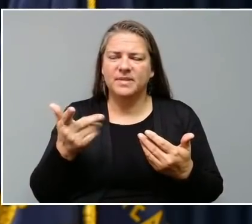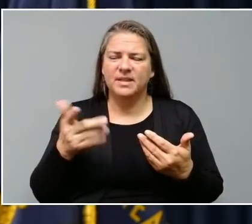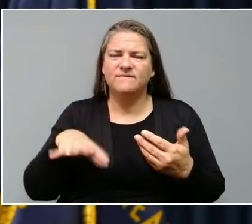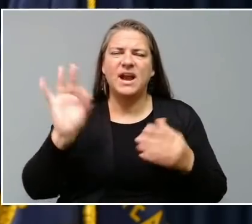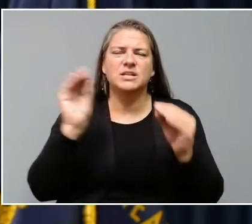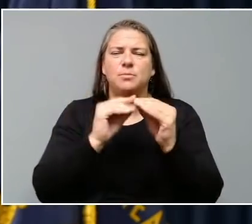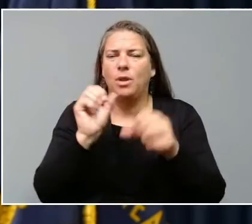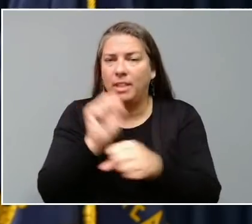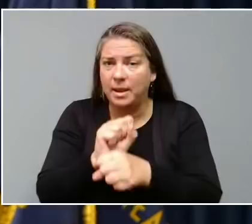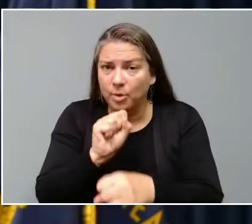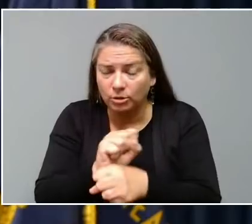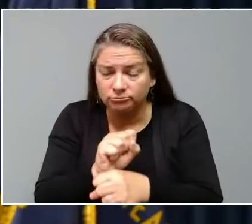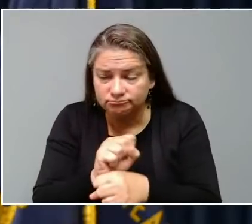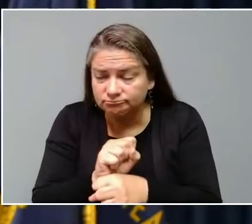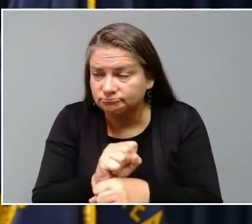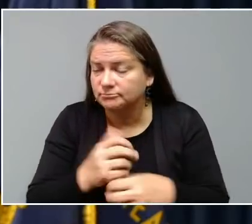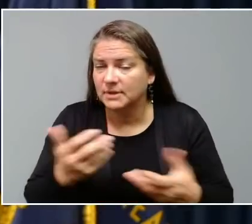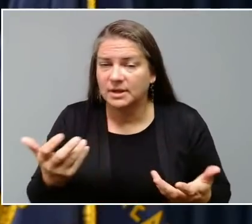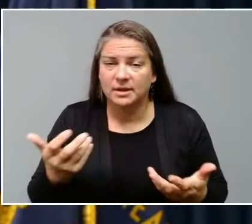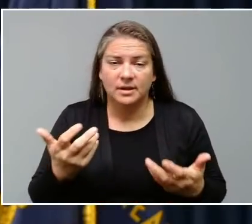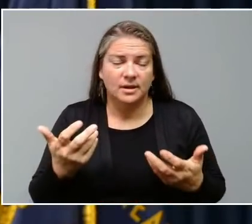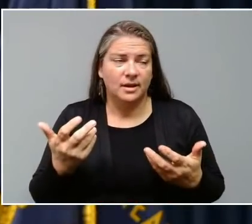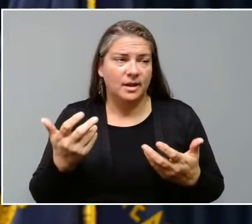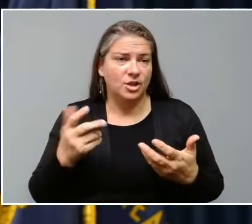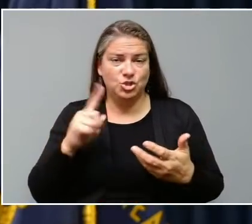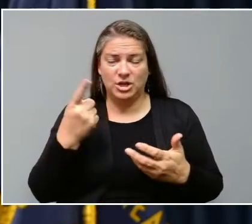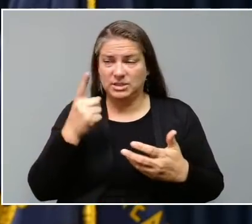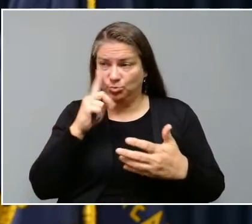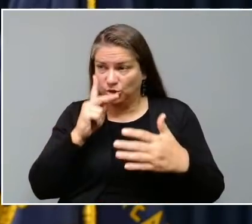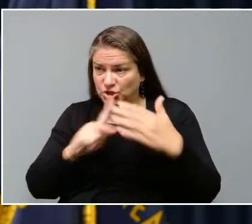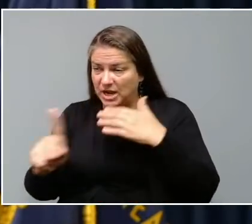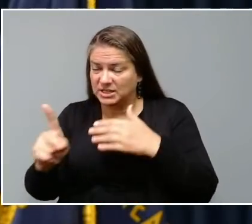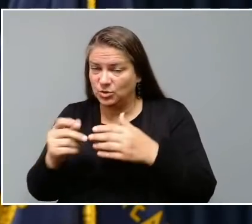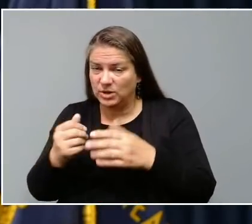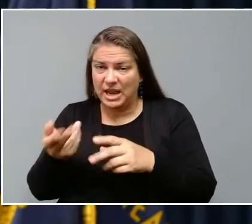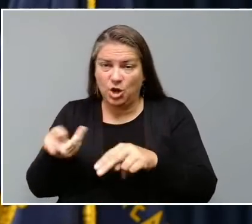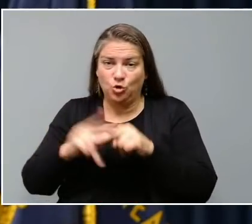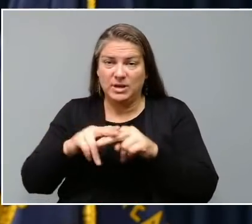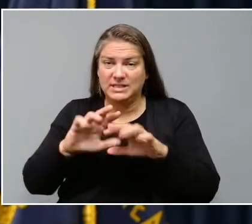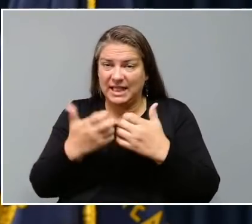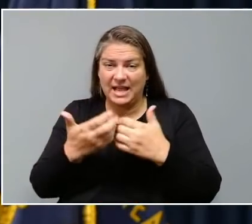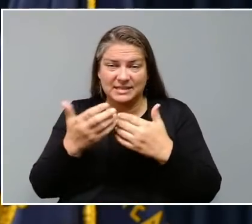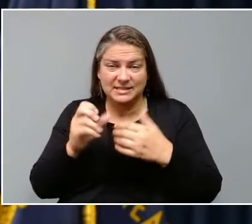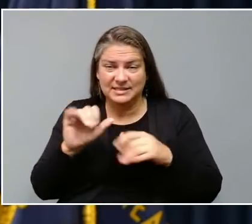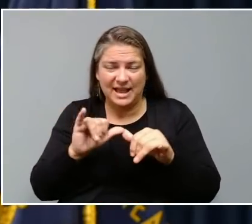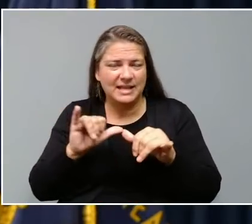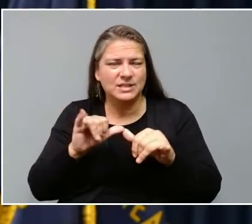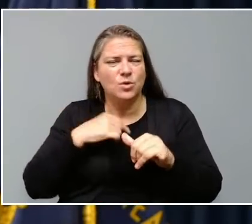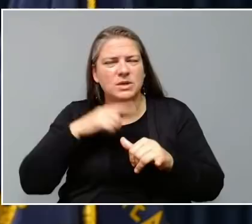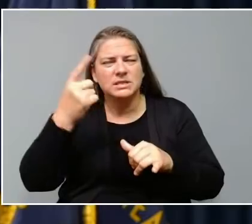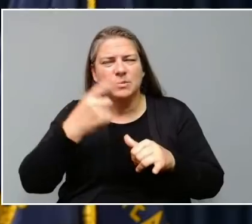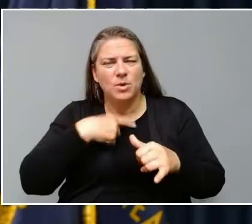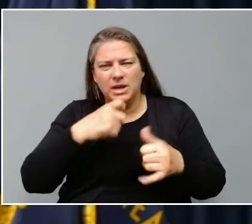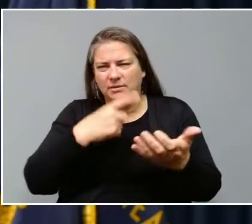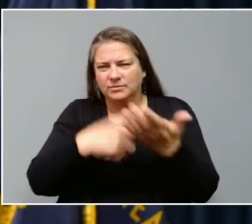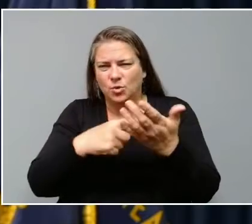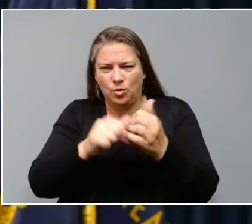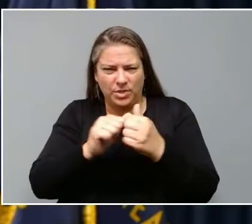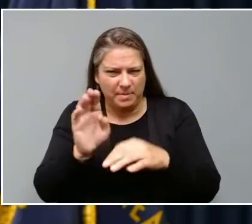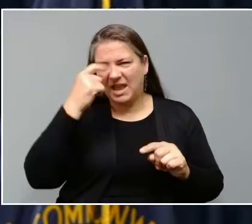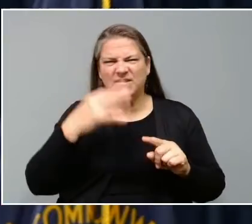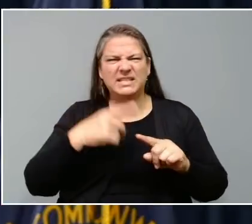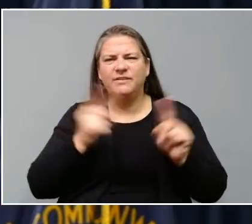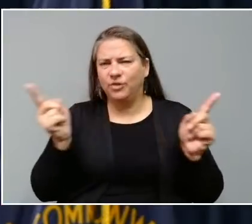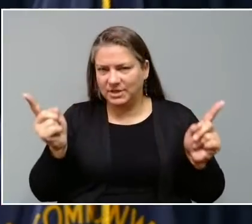than just trying to simply project and increase class sizes. We've had some initial conversations with businesses. They'd be